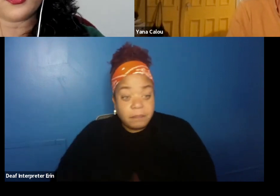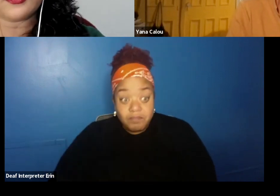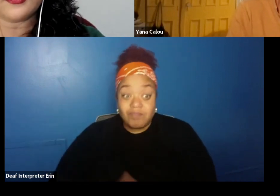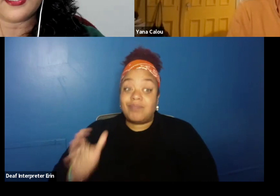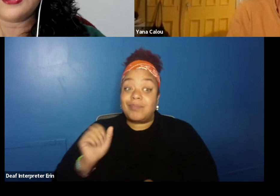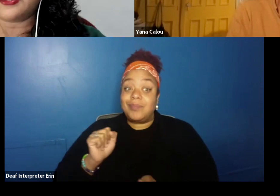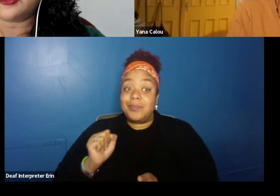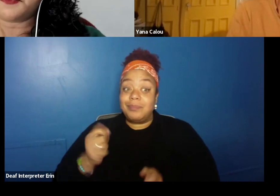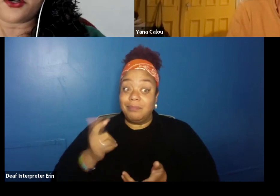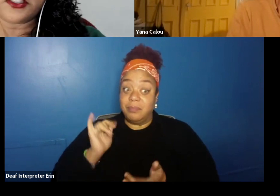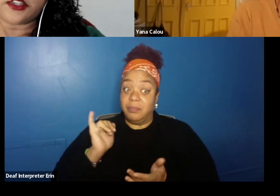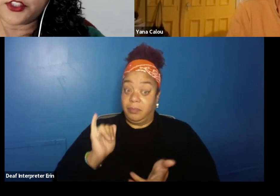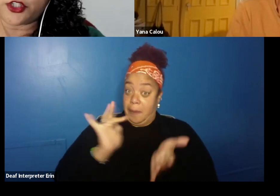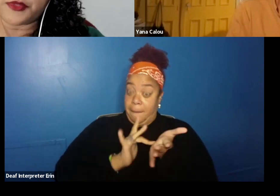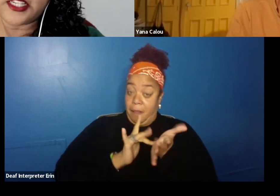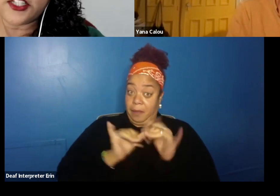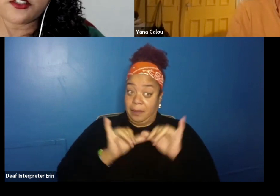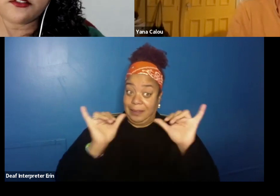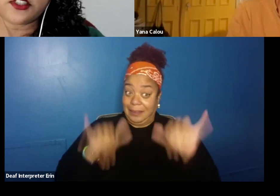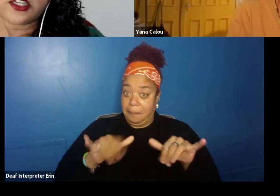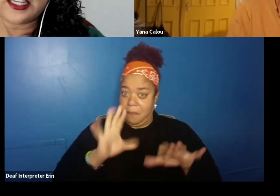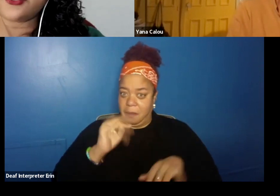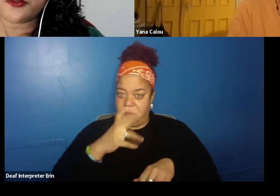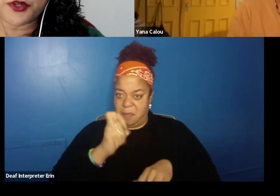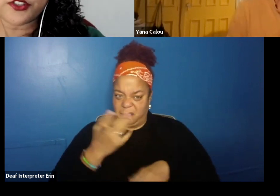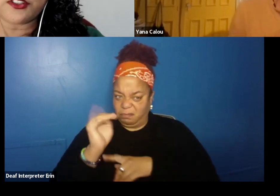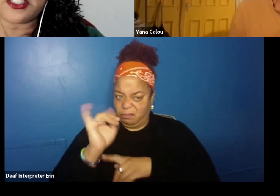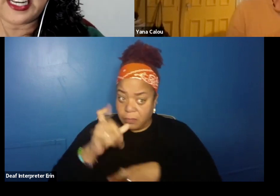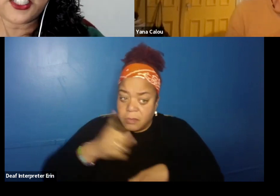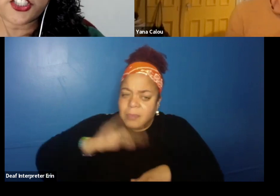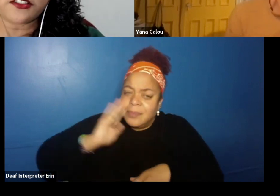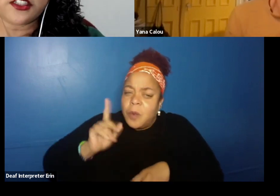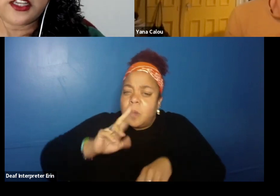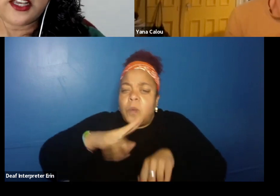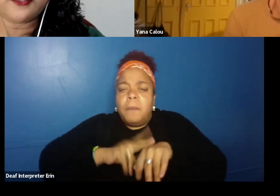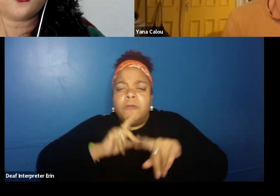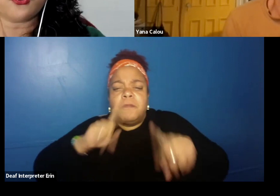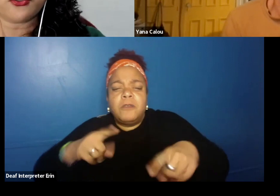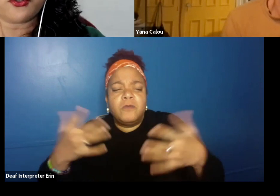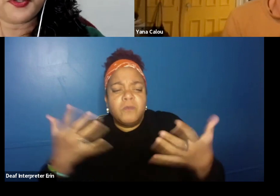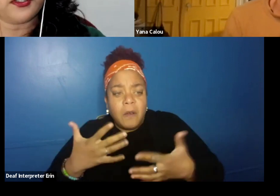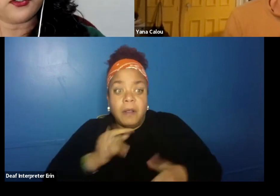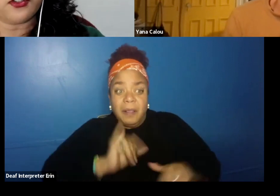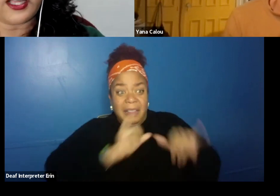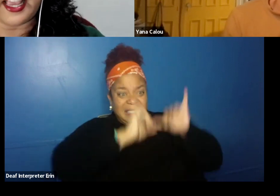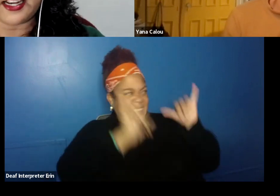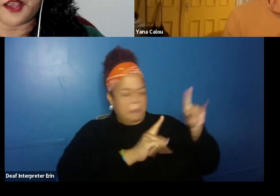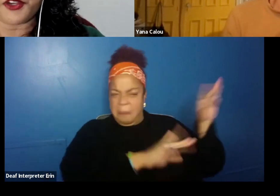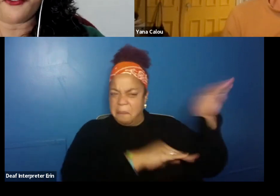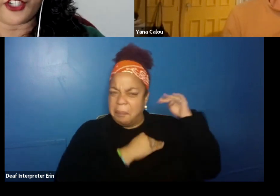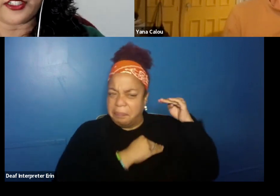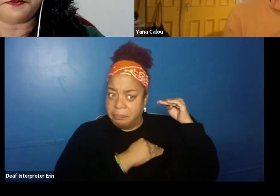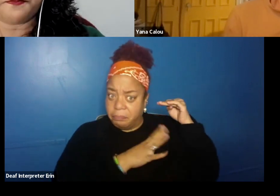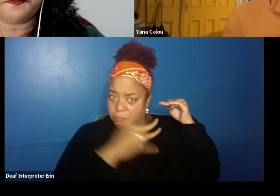oppressive forces that limit our self-determination, interpersonal connection, and social, political, and